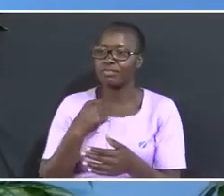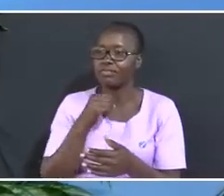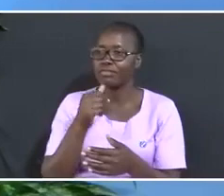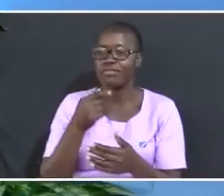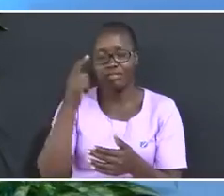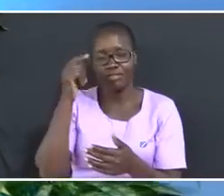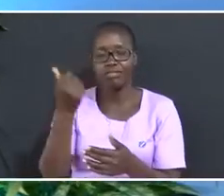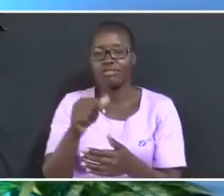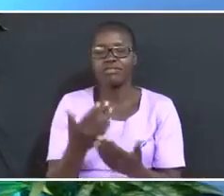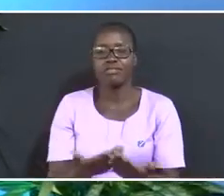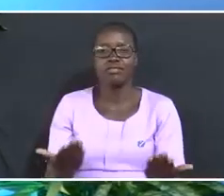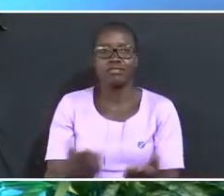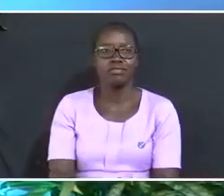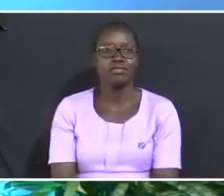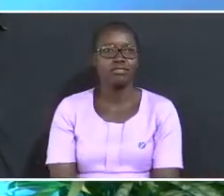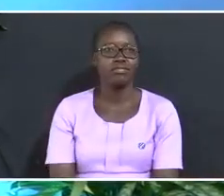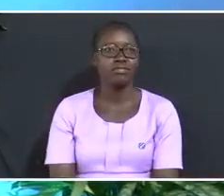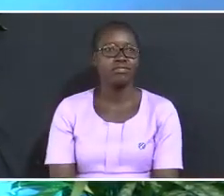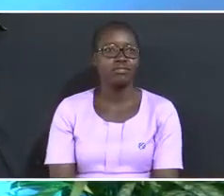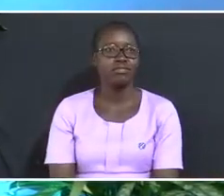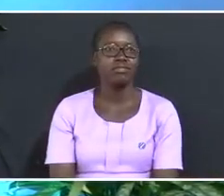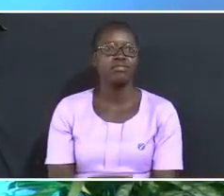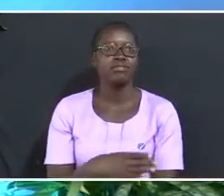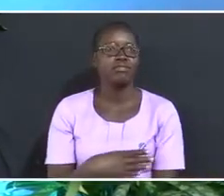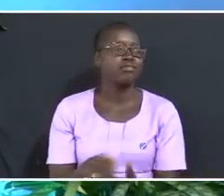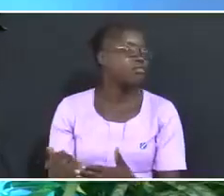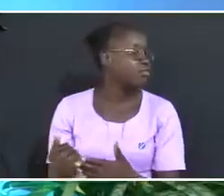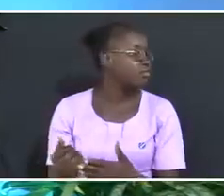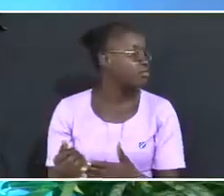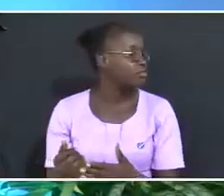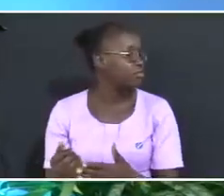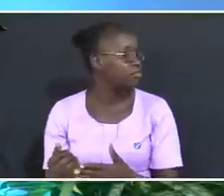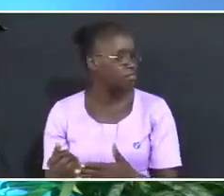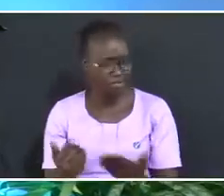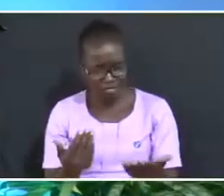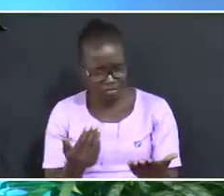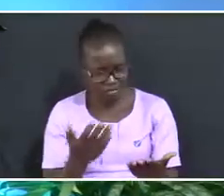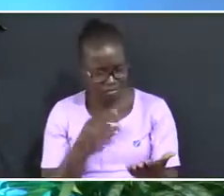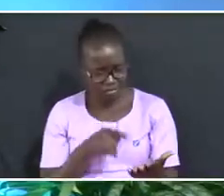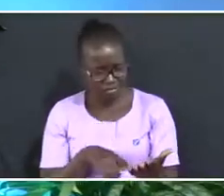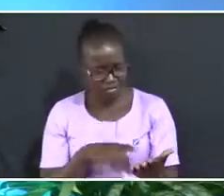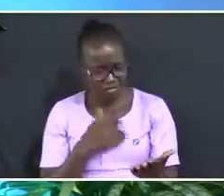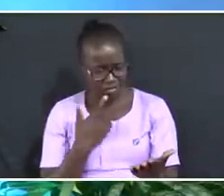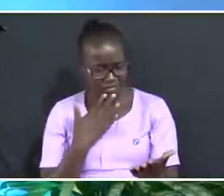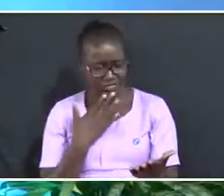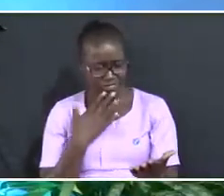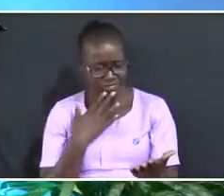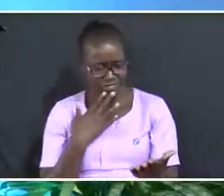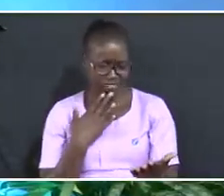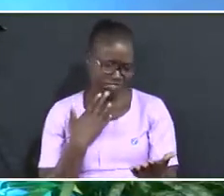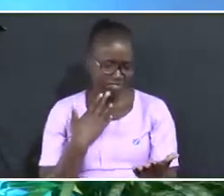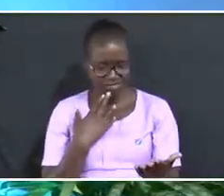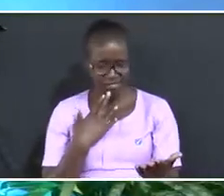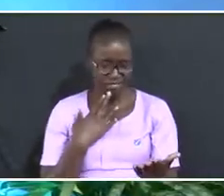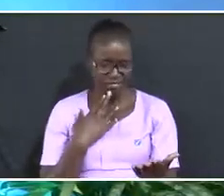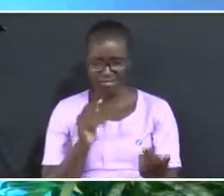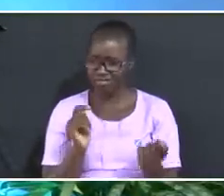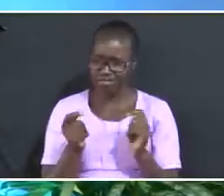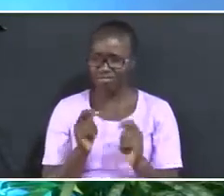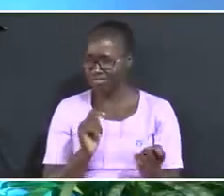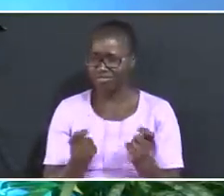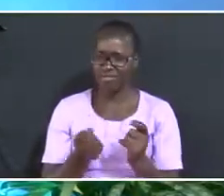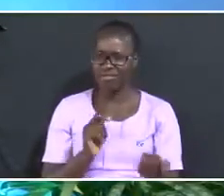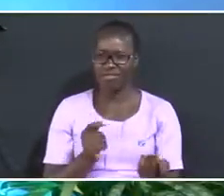of anything. You buy, you reach home and say, why did I buy this clothes anyway? Hey, I don't know.